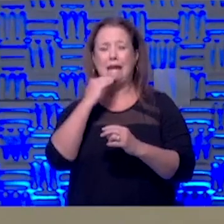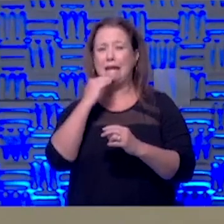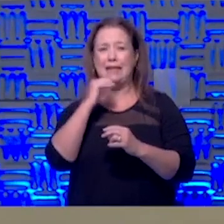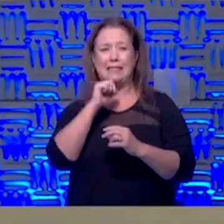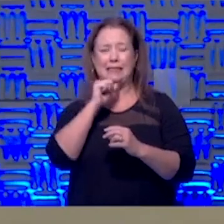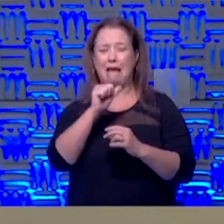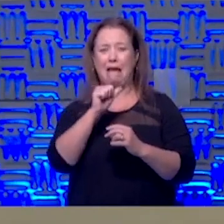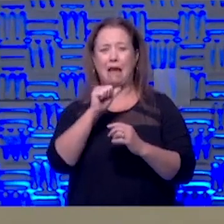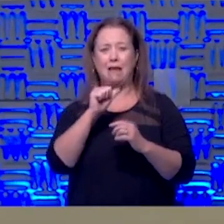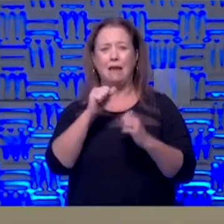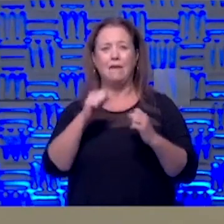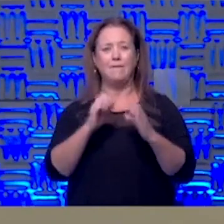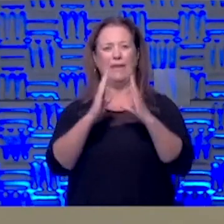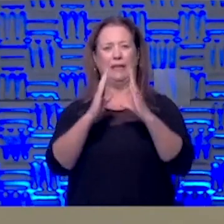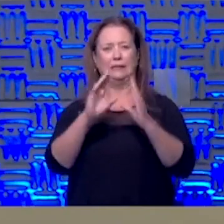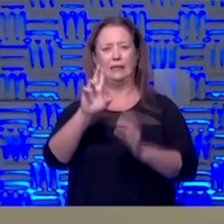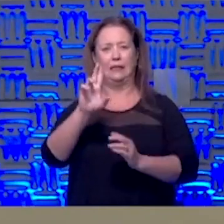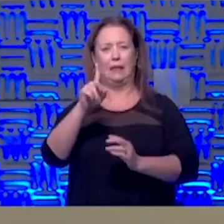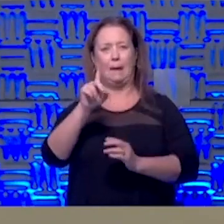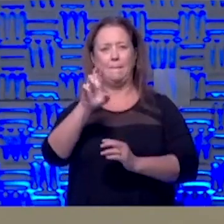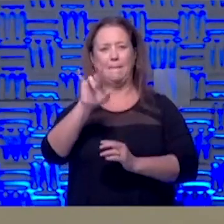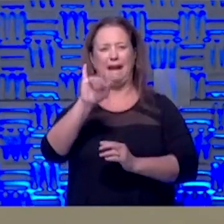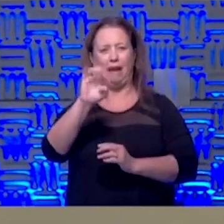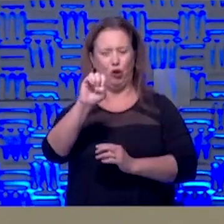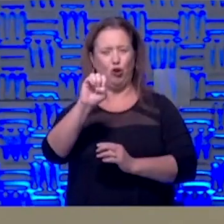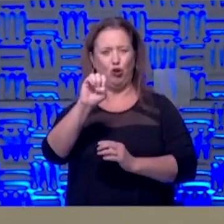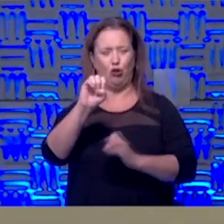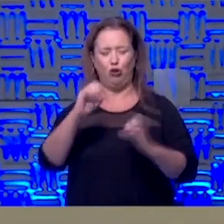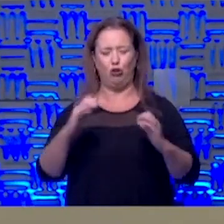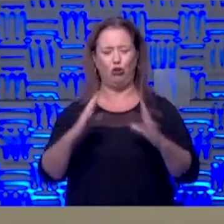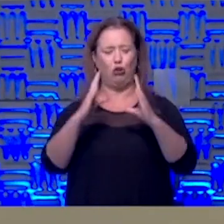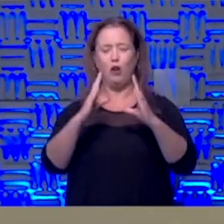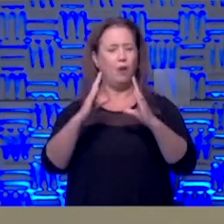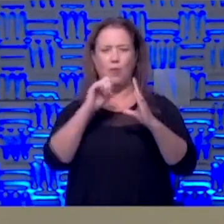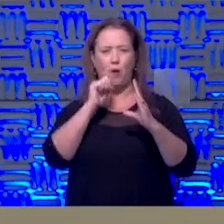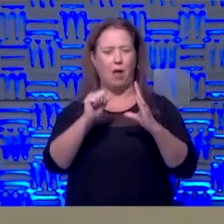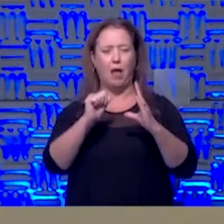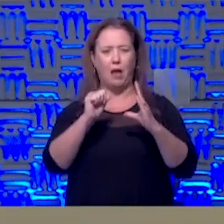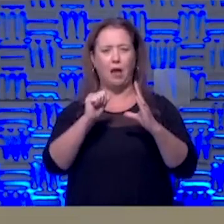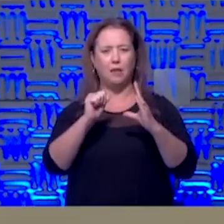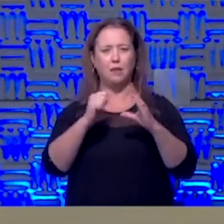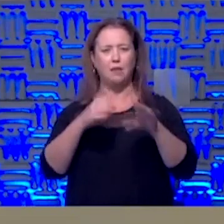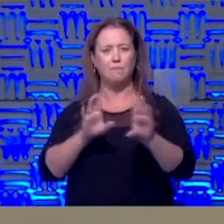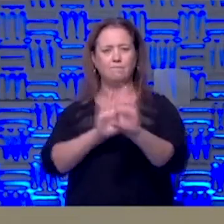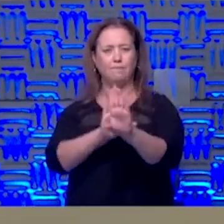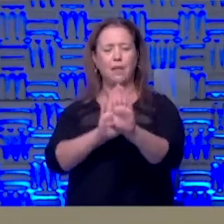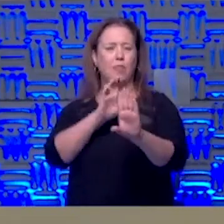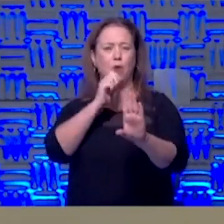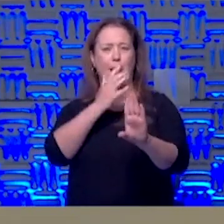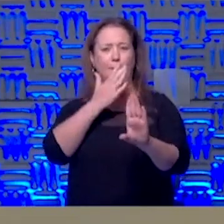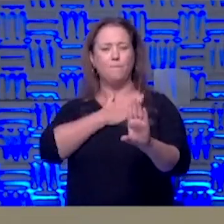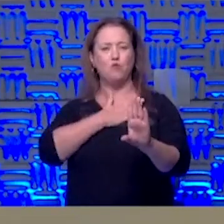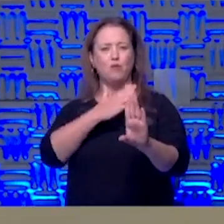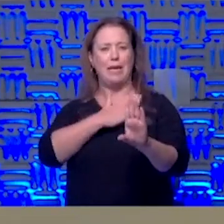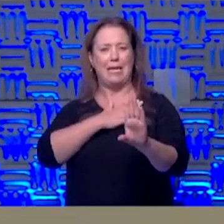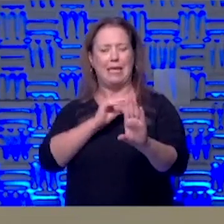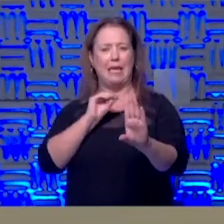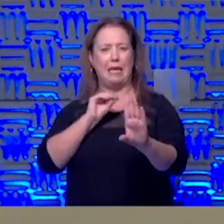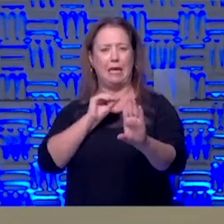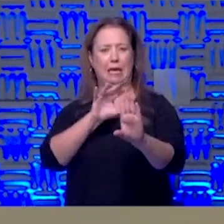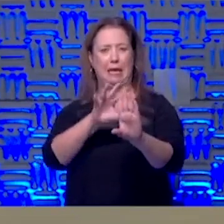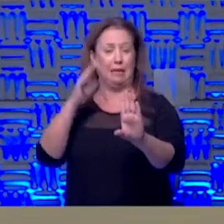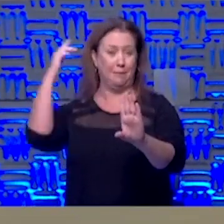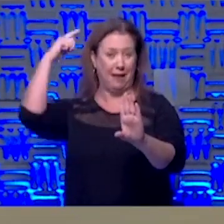ump, that he's not getting him breathing directly on him. He may get it breathing in back